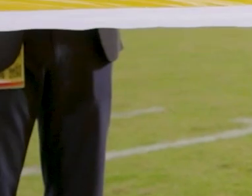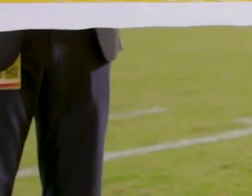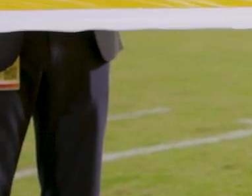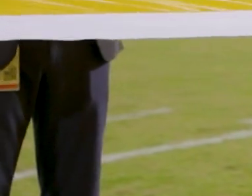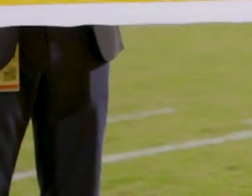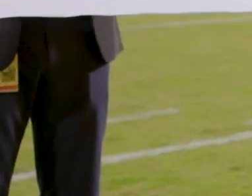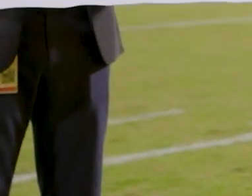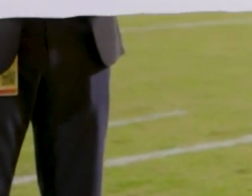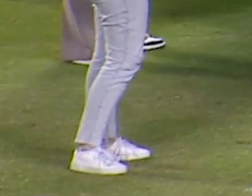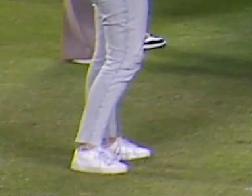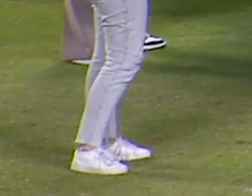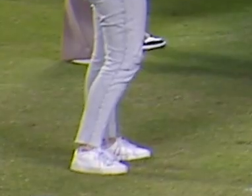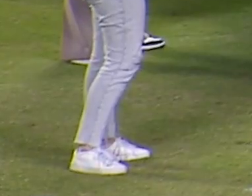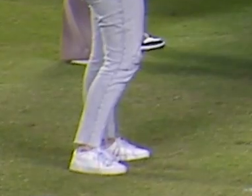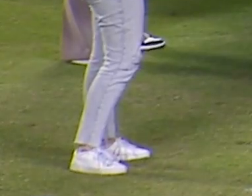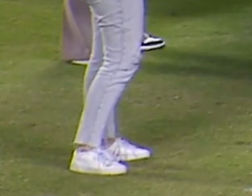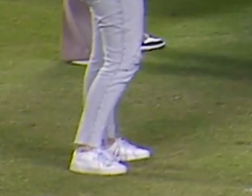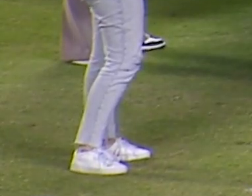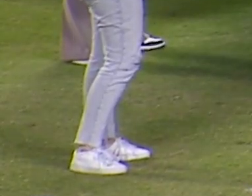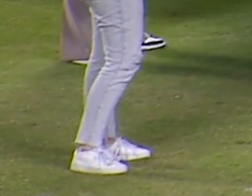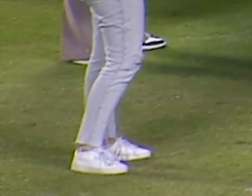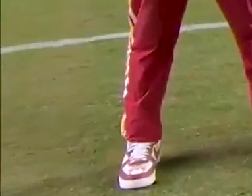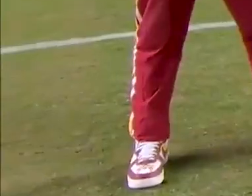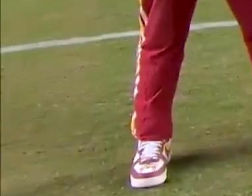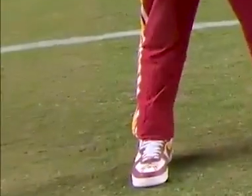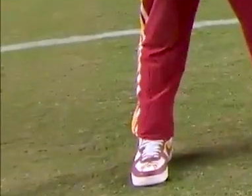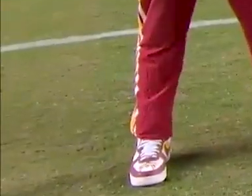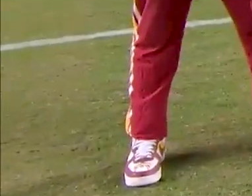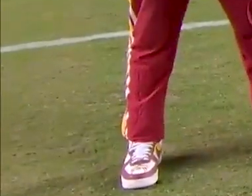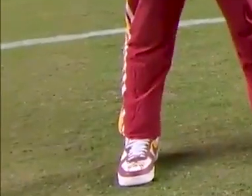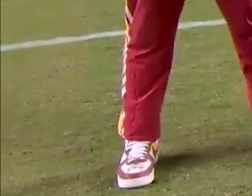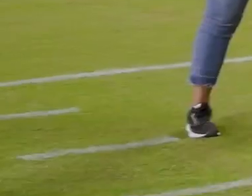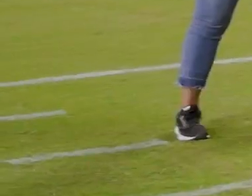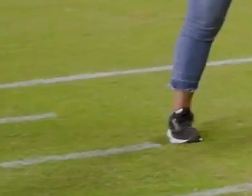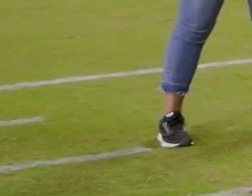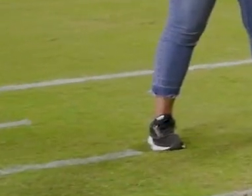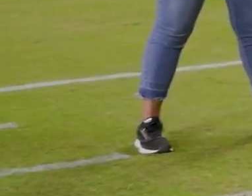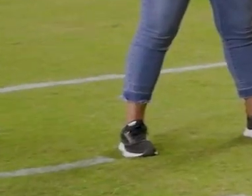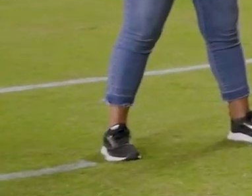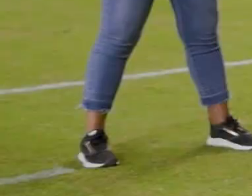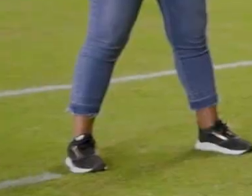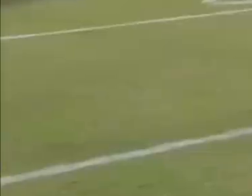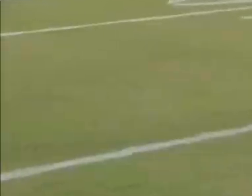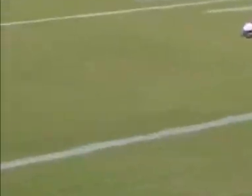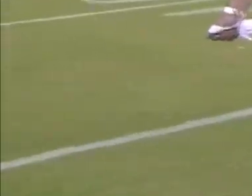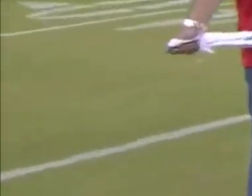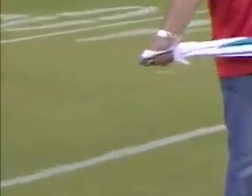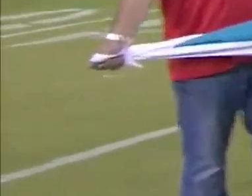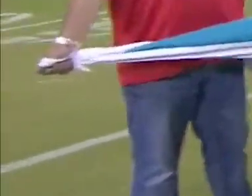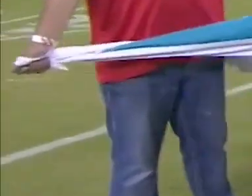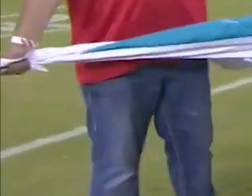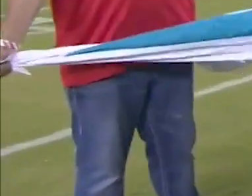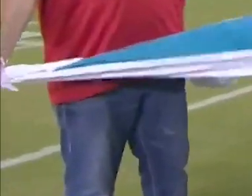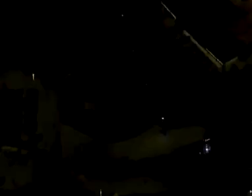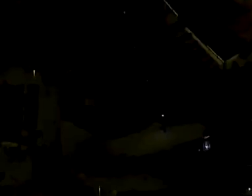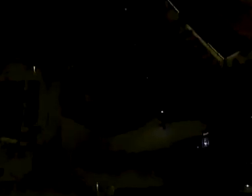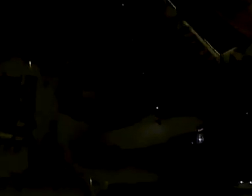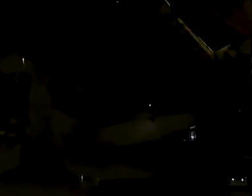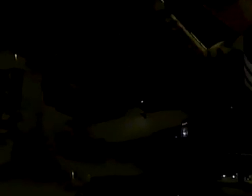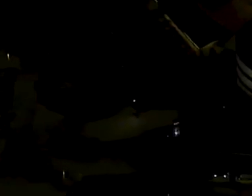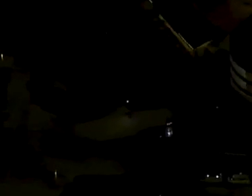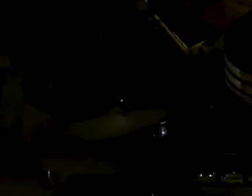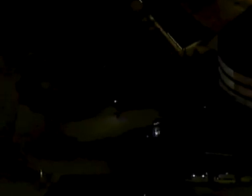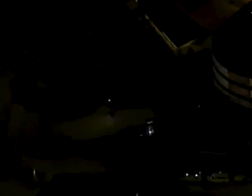Against cancer. Joining us on the field are our 7 survivors and their doctors from the University of Kansas Cancer Center